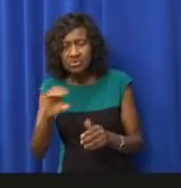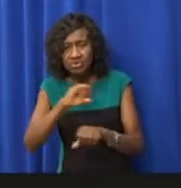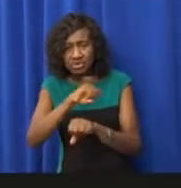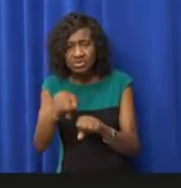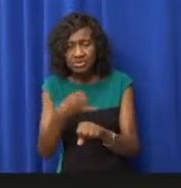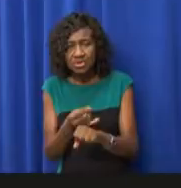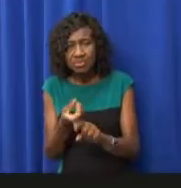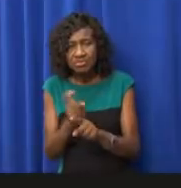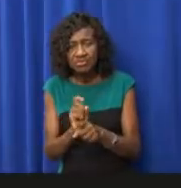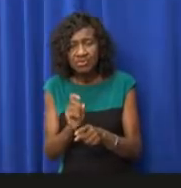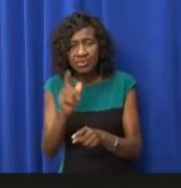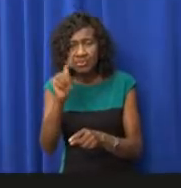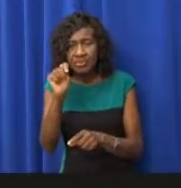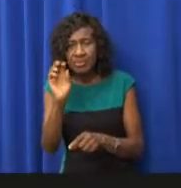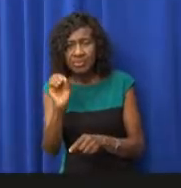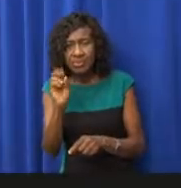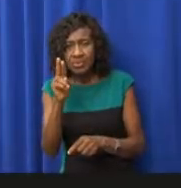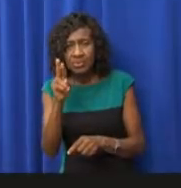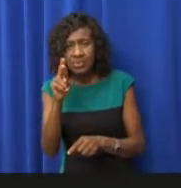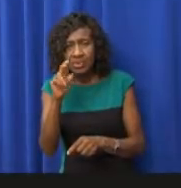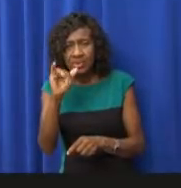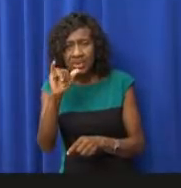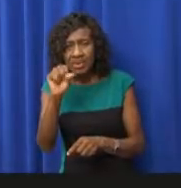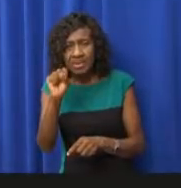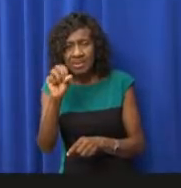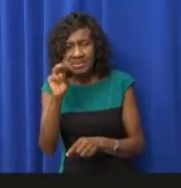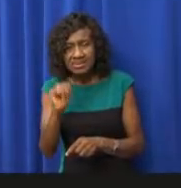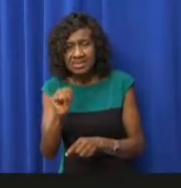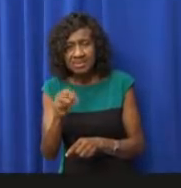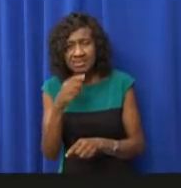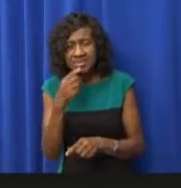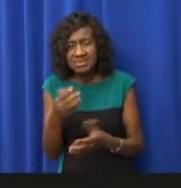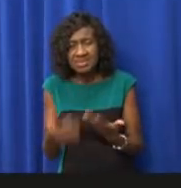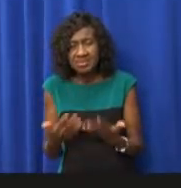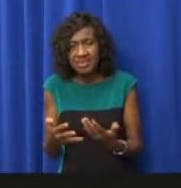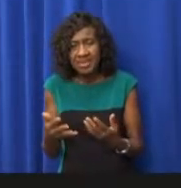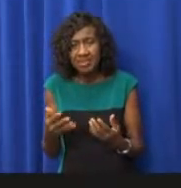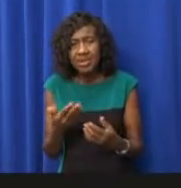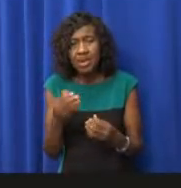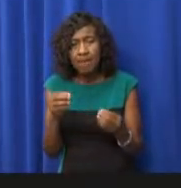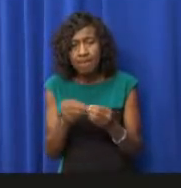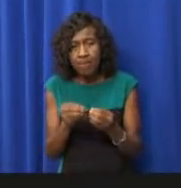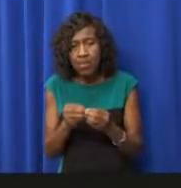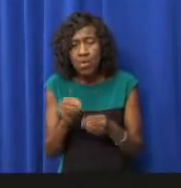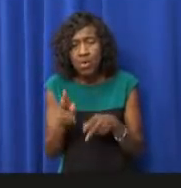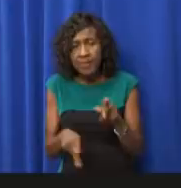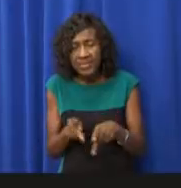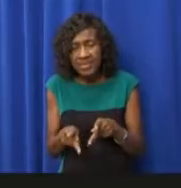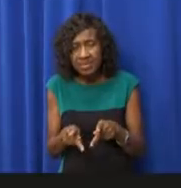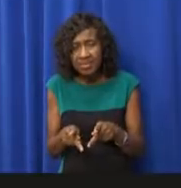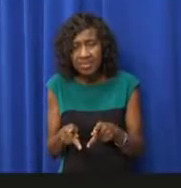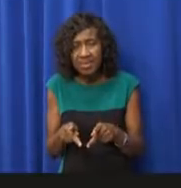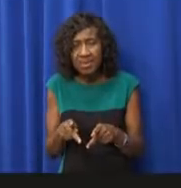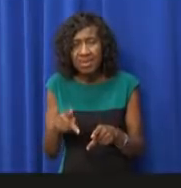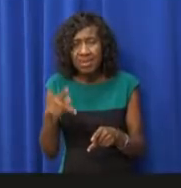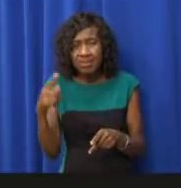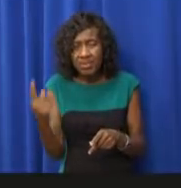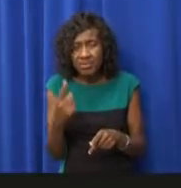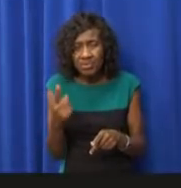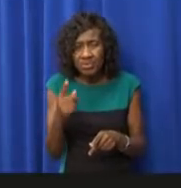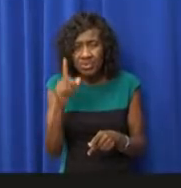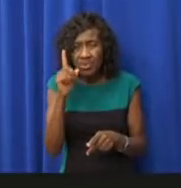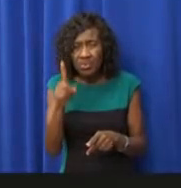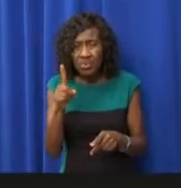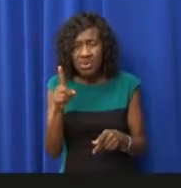are even more in the, across the spectrum of the whole tourism product. And yet only 1,000 people have registered.